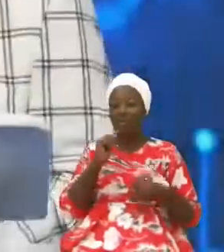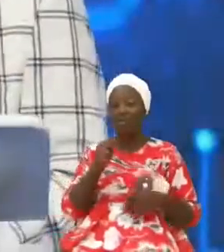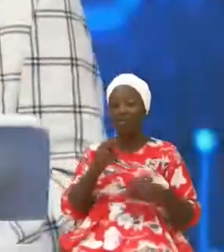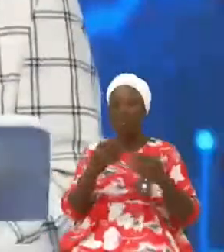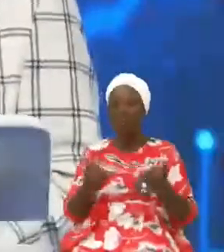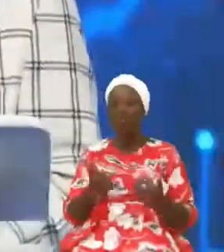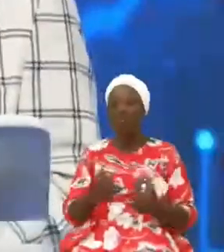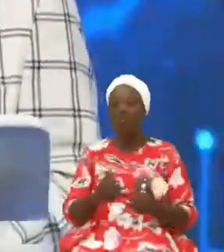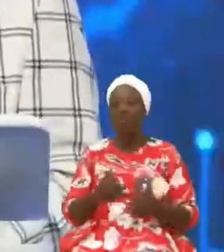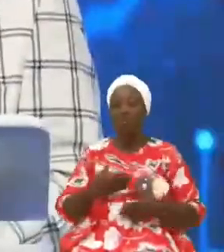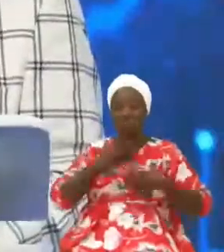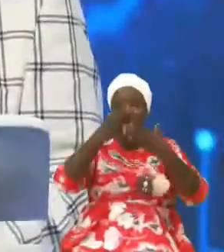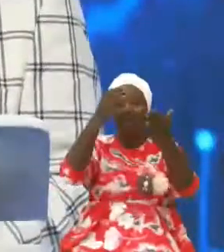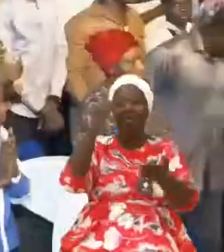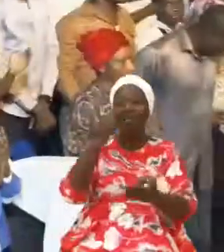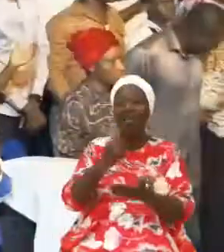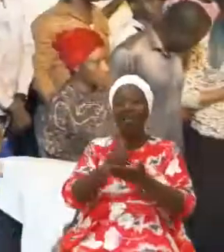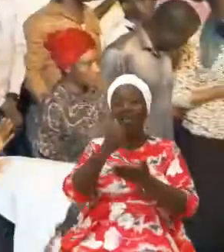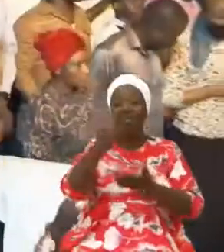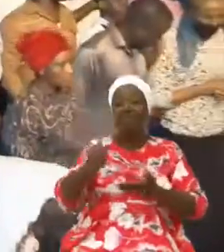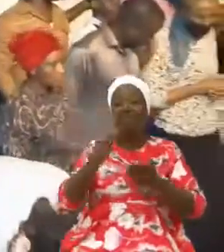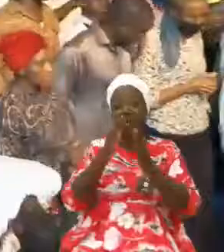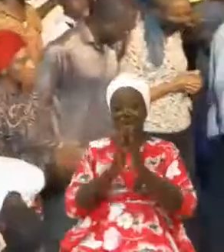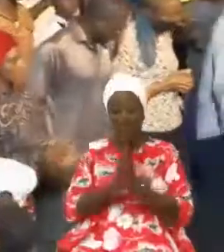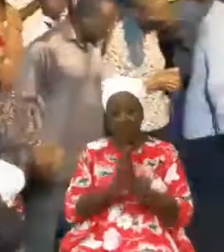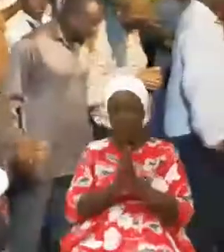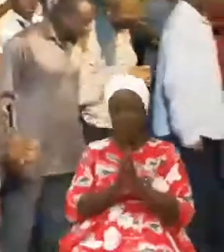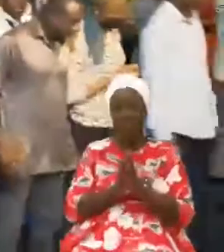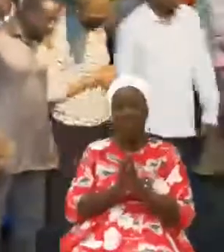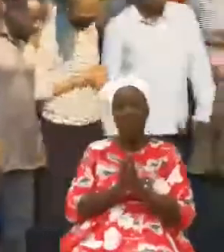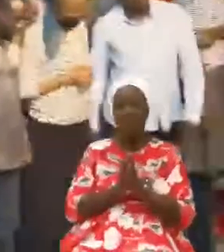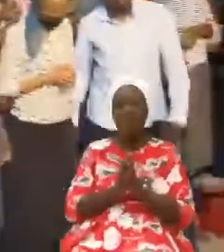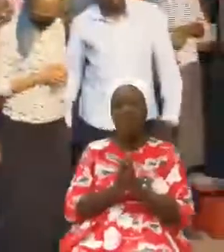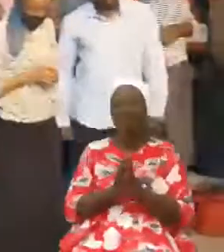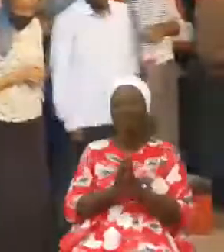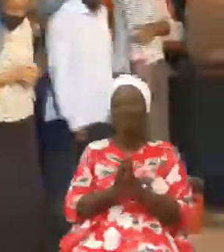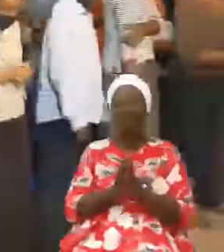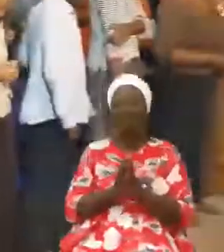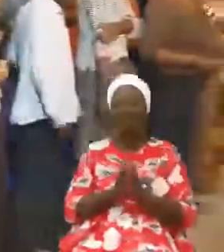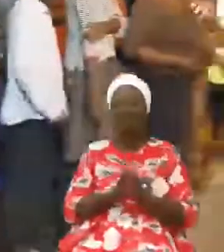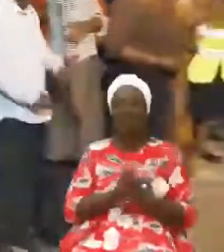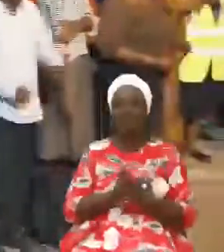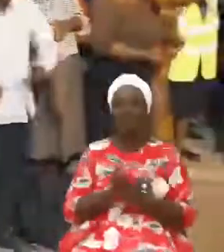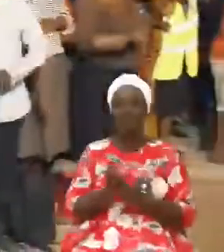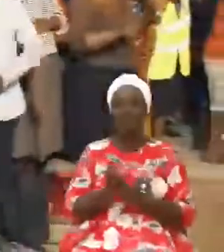testimony already. Let me hear a good amen.